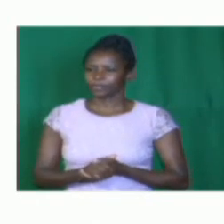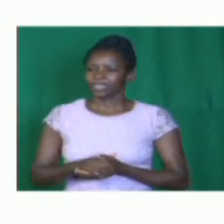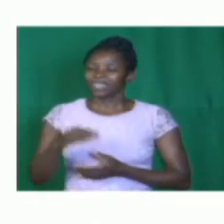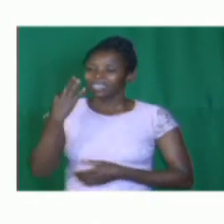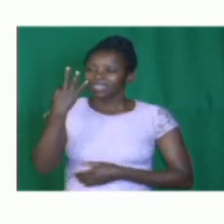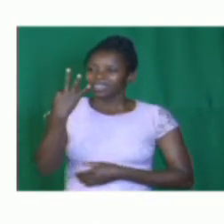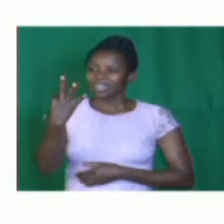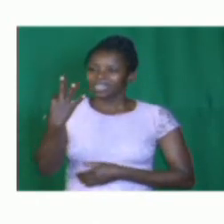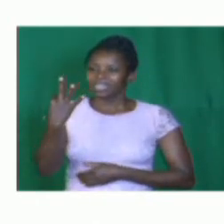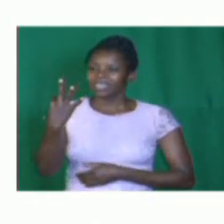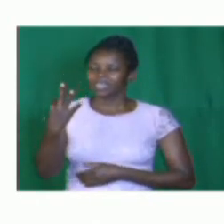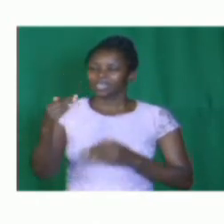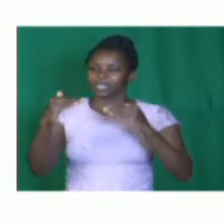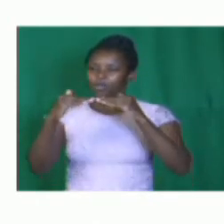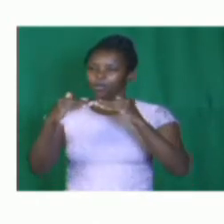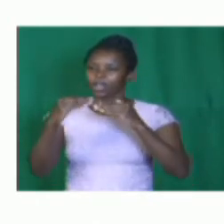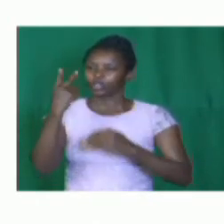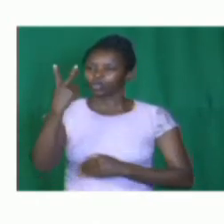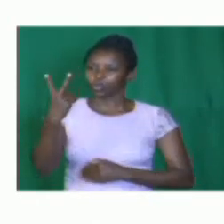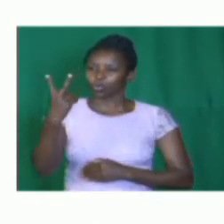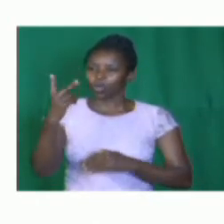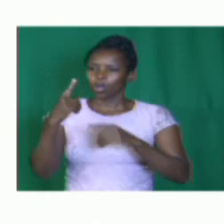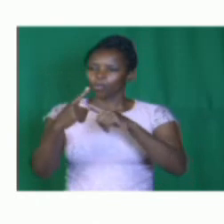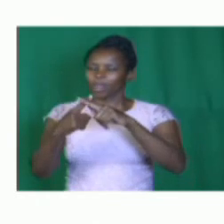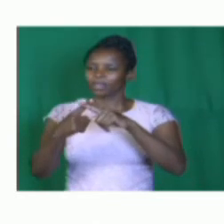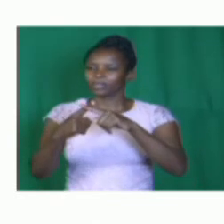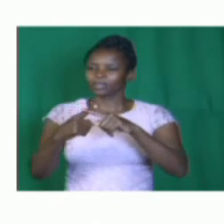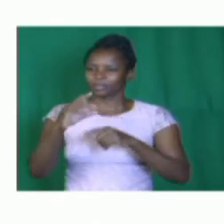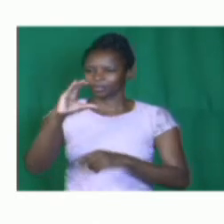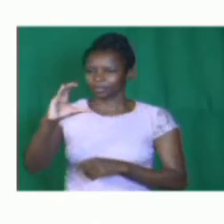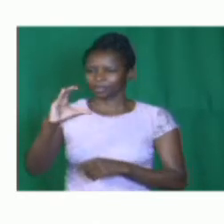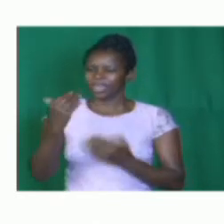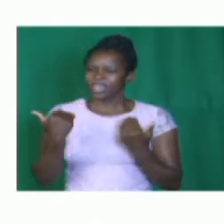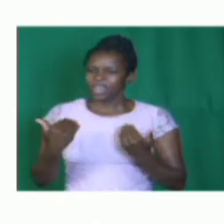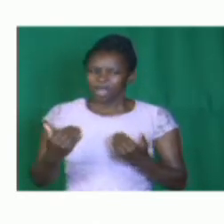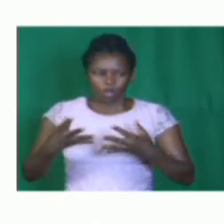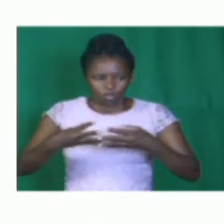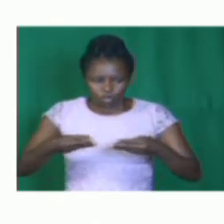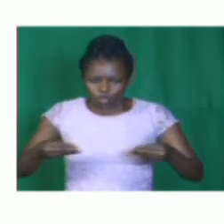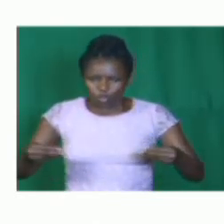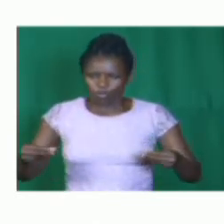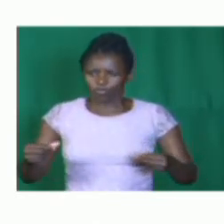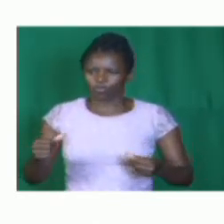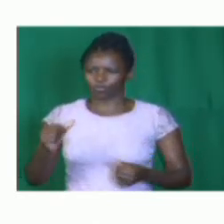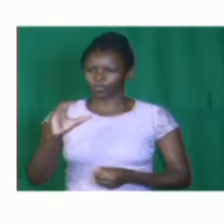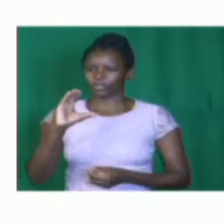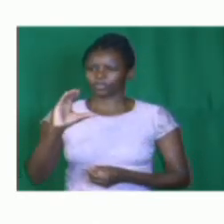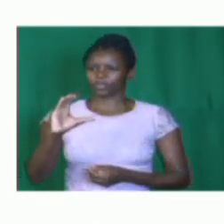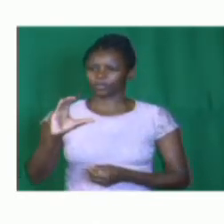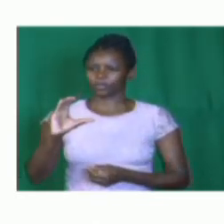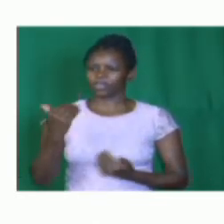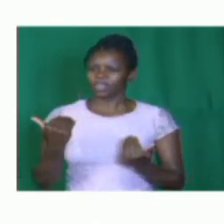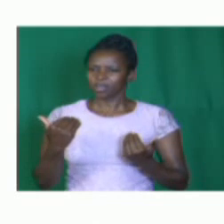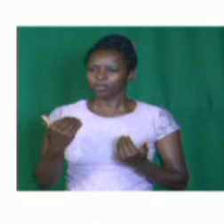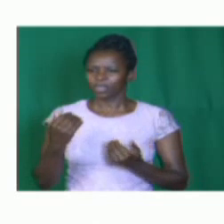3 is equal to 2 plus c, and solving for c, we find that c is